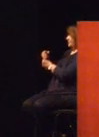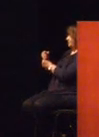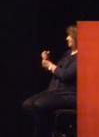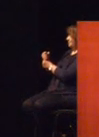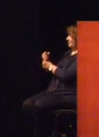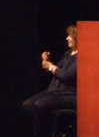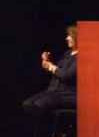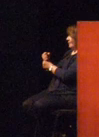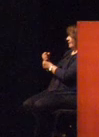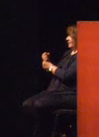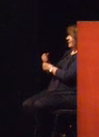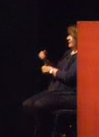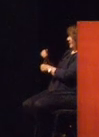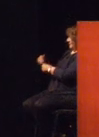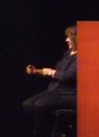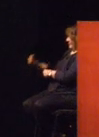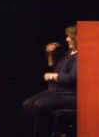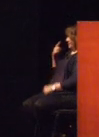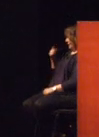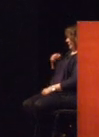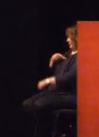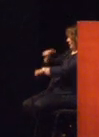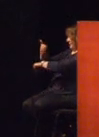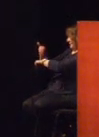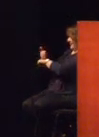part of what we did last year was to establish local